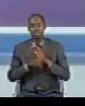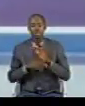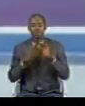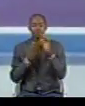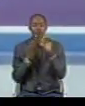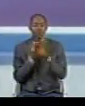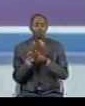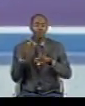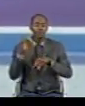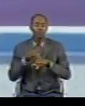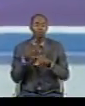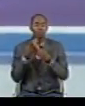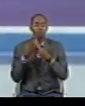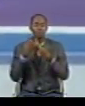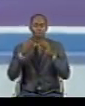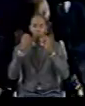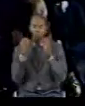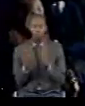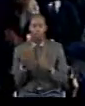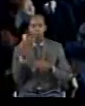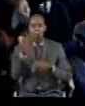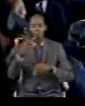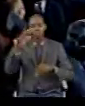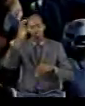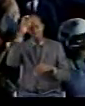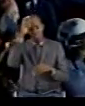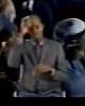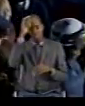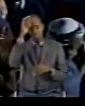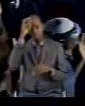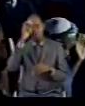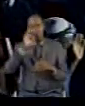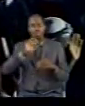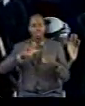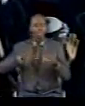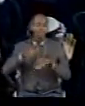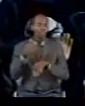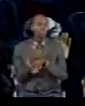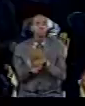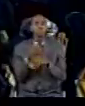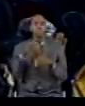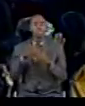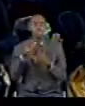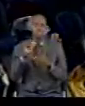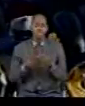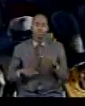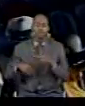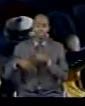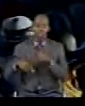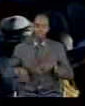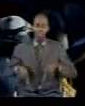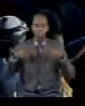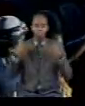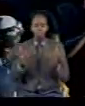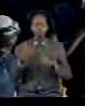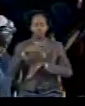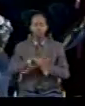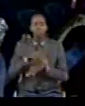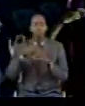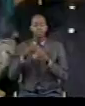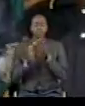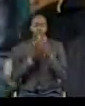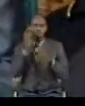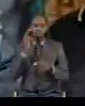the power of Satan. Confirm in every life tonight, in Jesus'